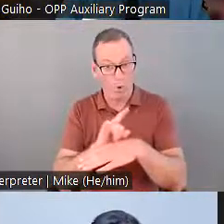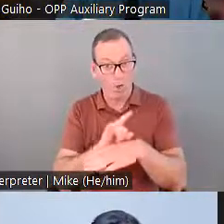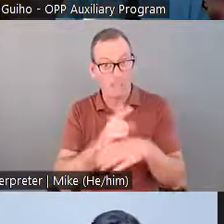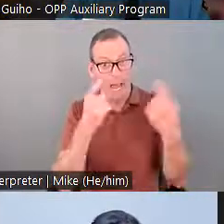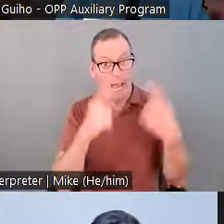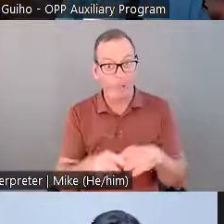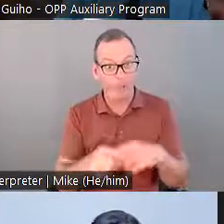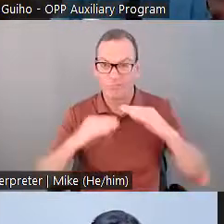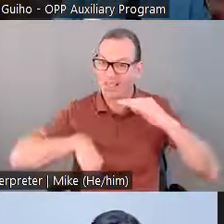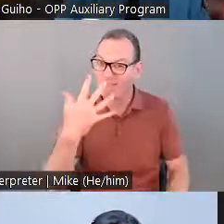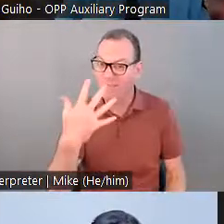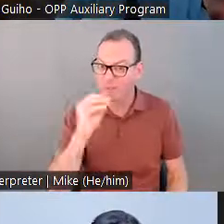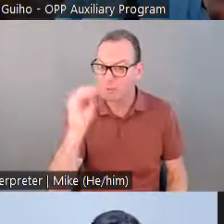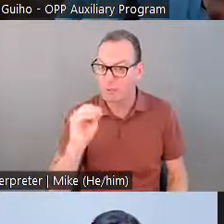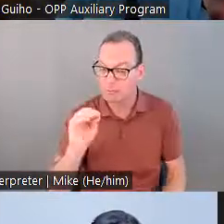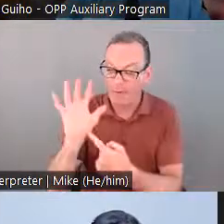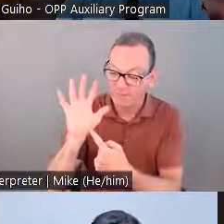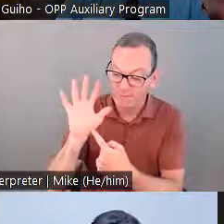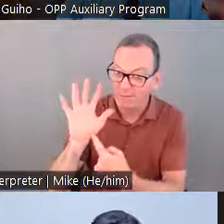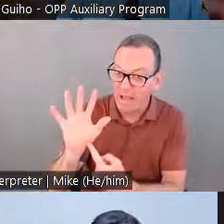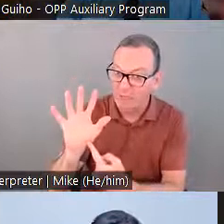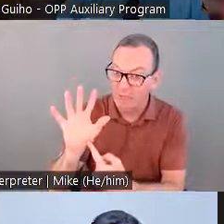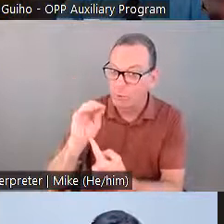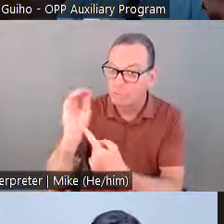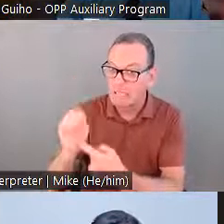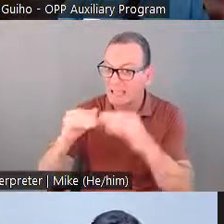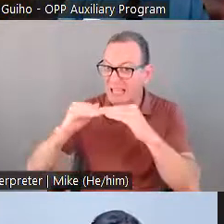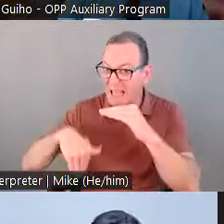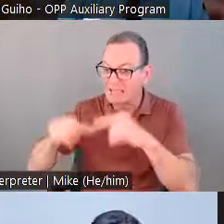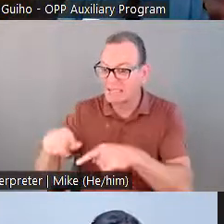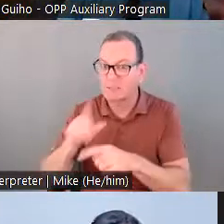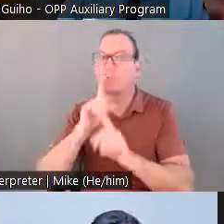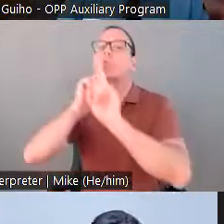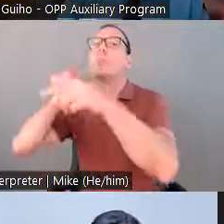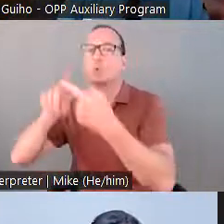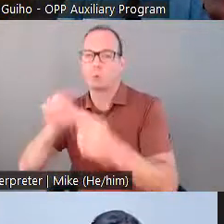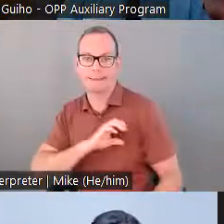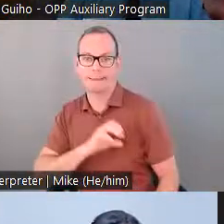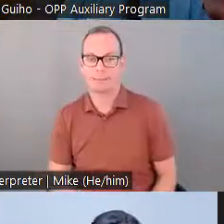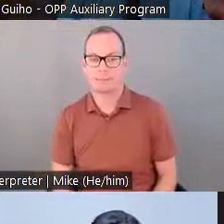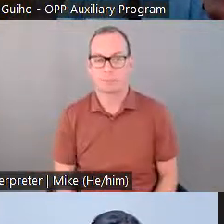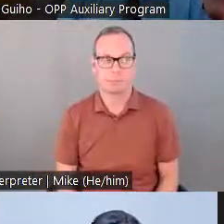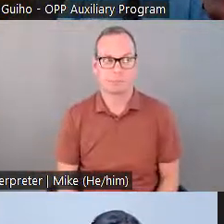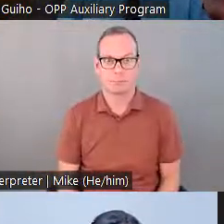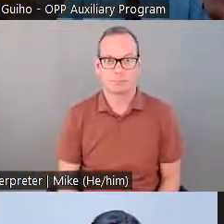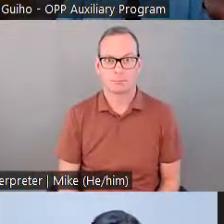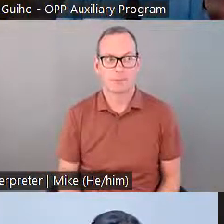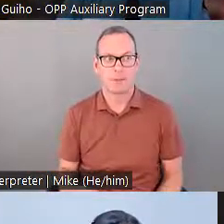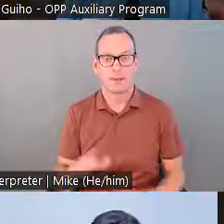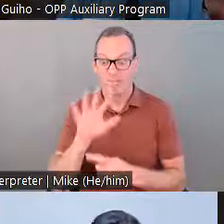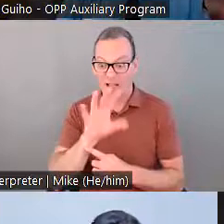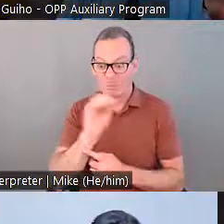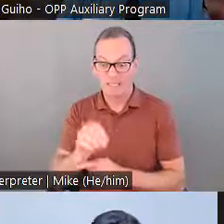Terrible number, unfortunately, right? I mean, fewer than 5%, and we have statistics of fraud that are so high.